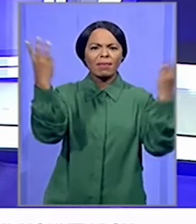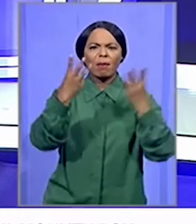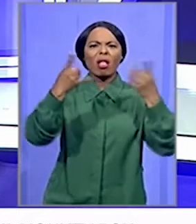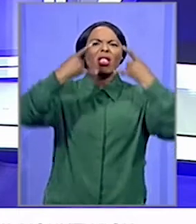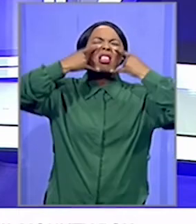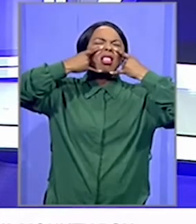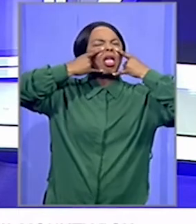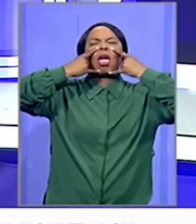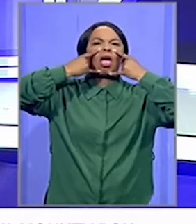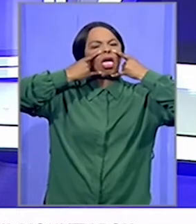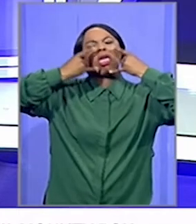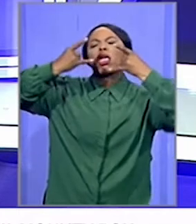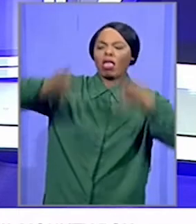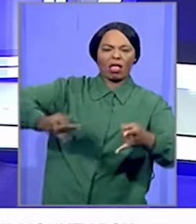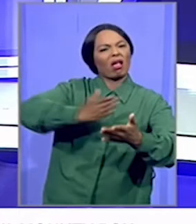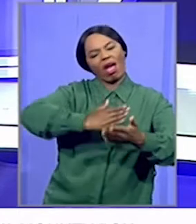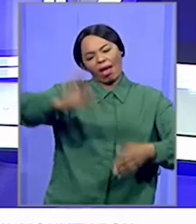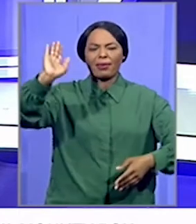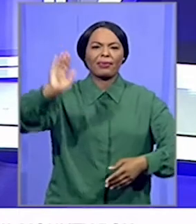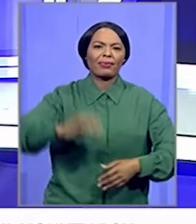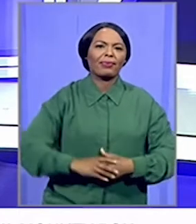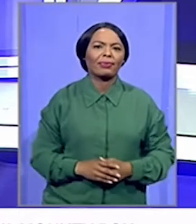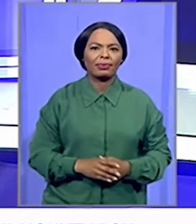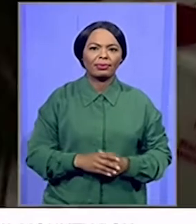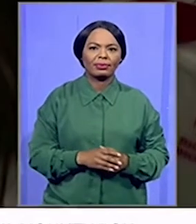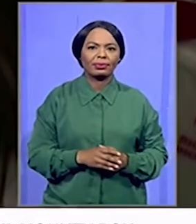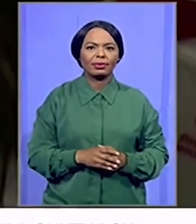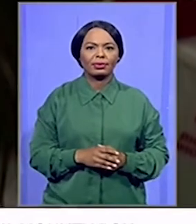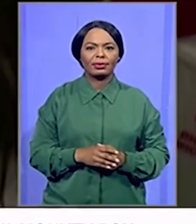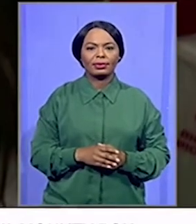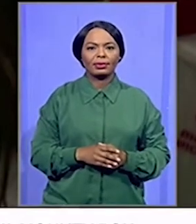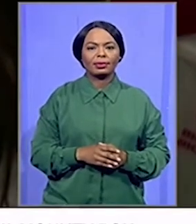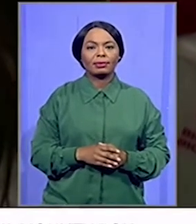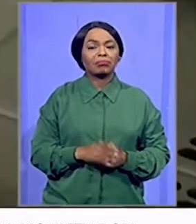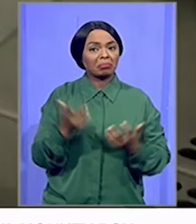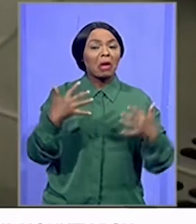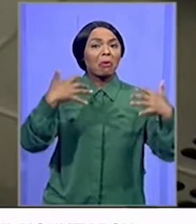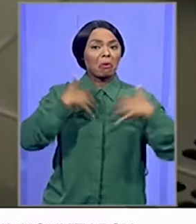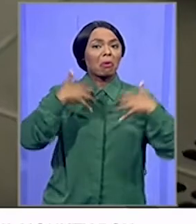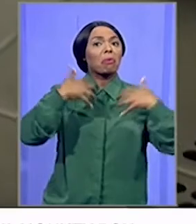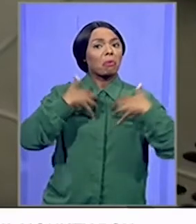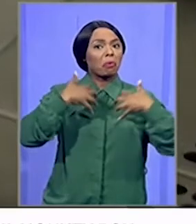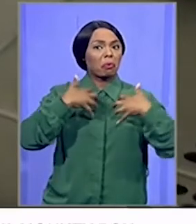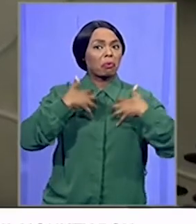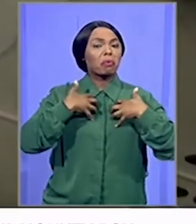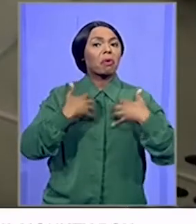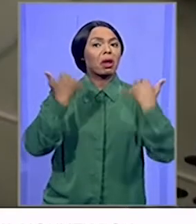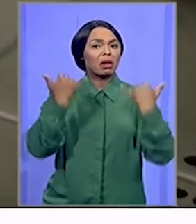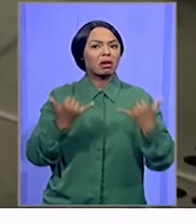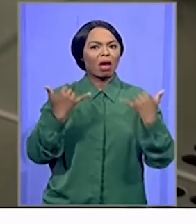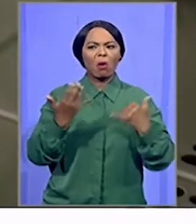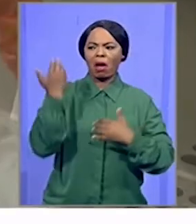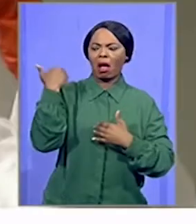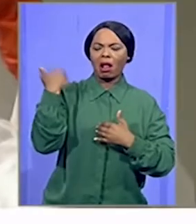šomiša dišireletšanko le molomo. E sale e le tlhoba boroko go ba le bantsi jaanong go